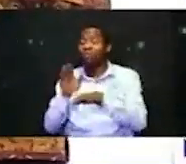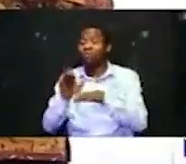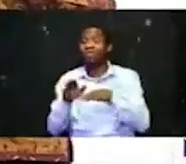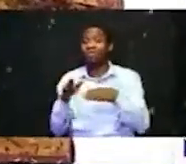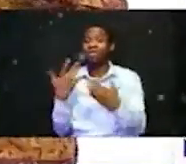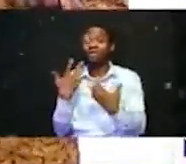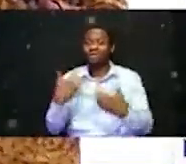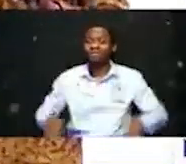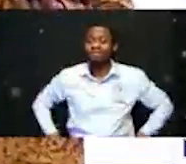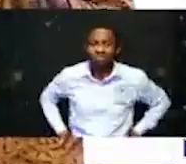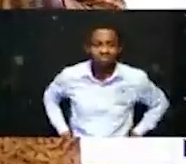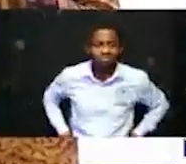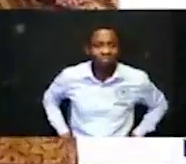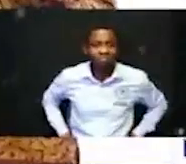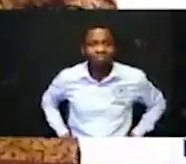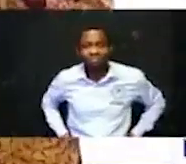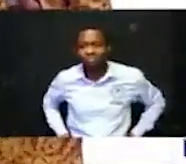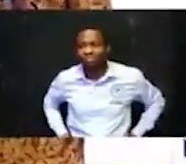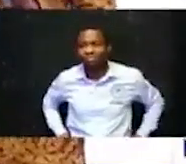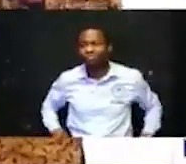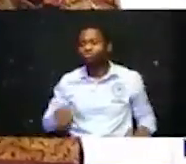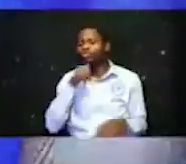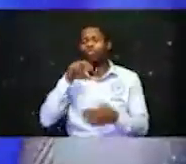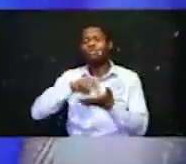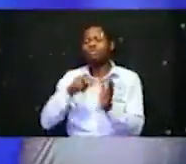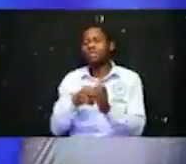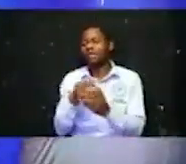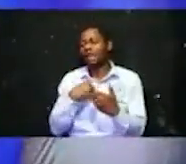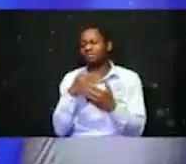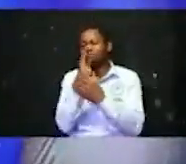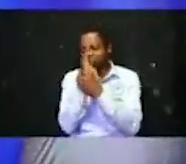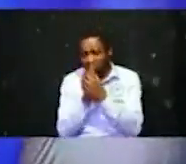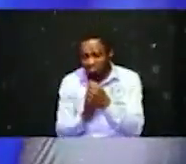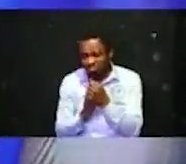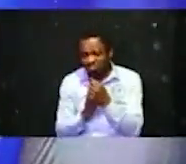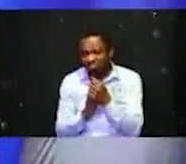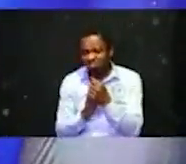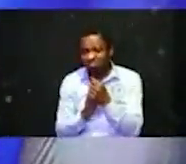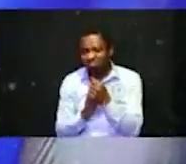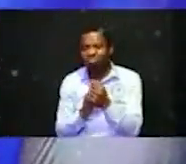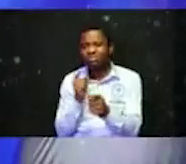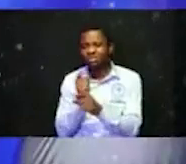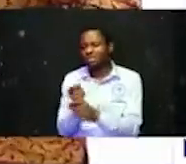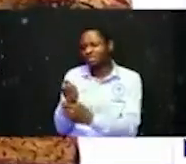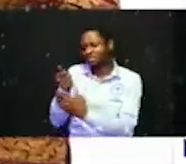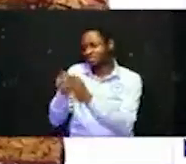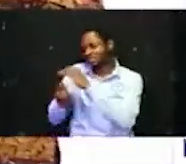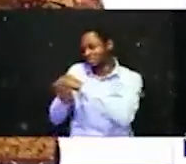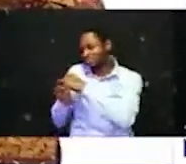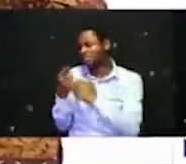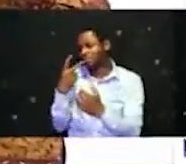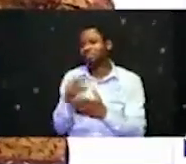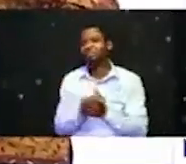and see. So who say nipa nam no sa go echi sa bofoa. My man nyo se wobre won wasi o. O de ti abako nan so na hwe. If you